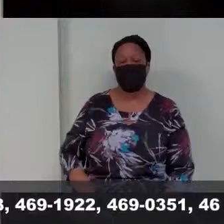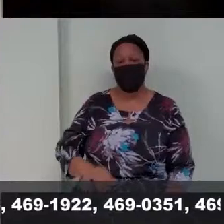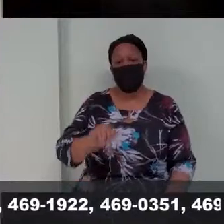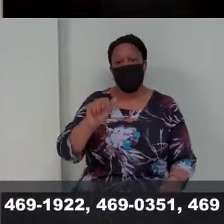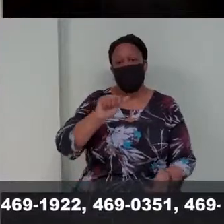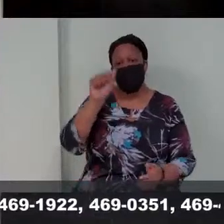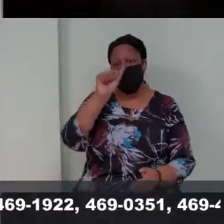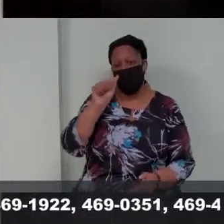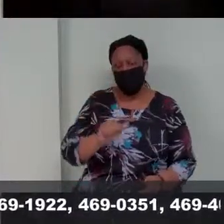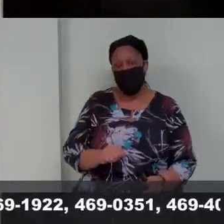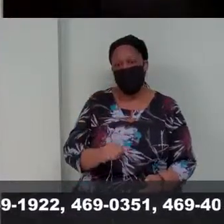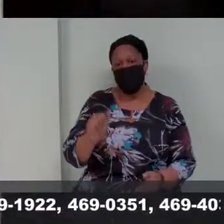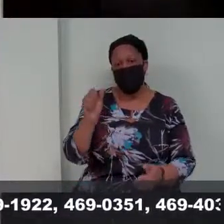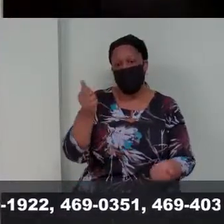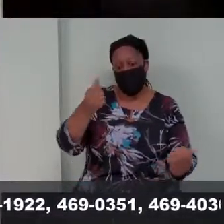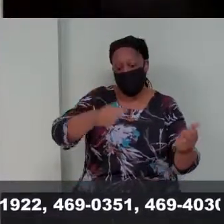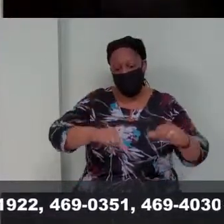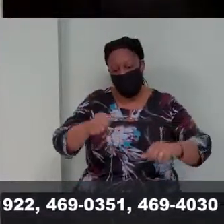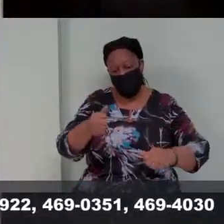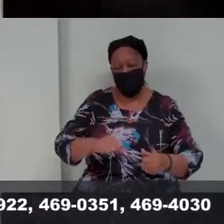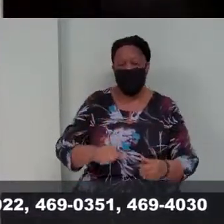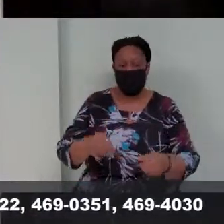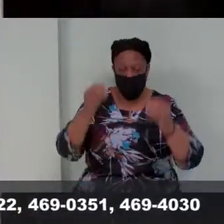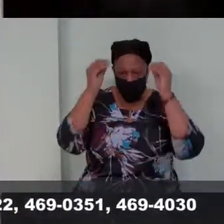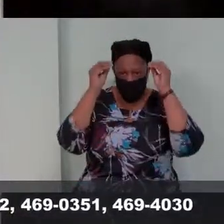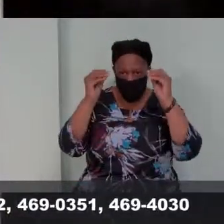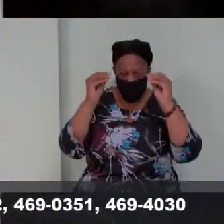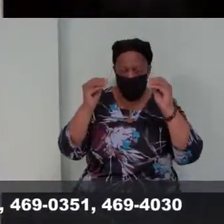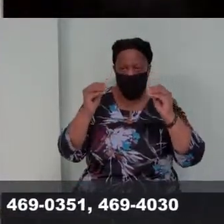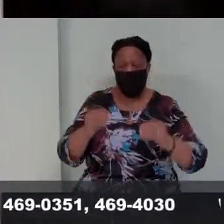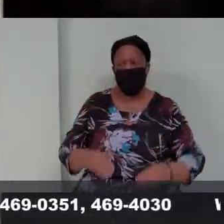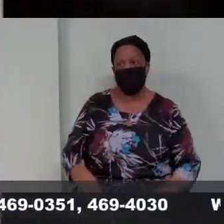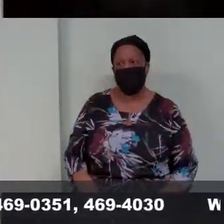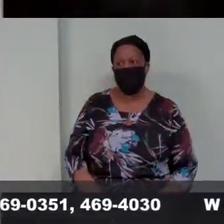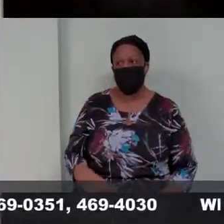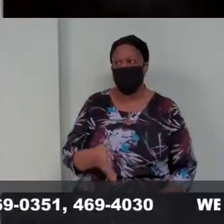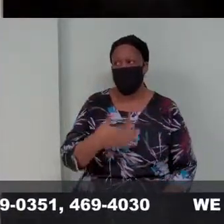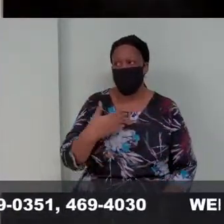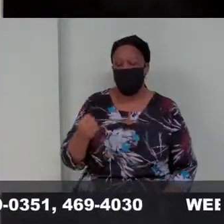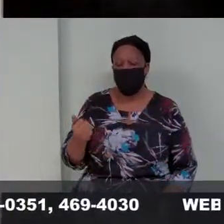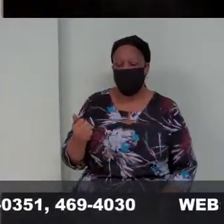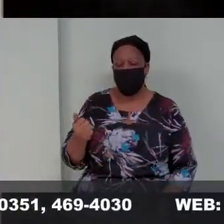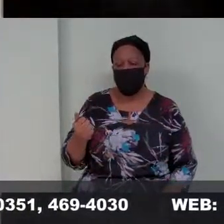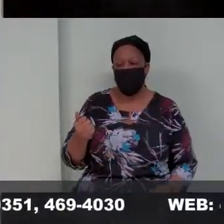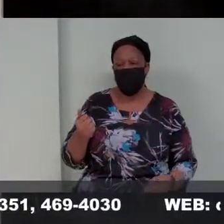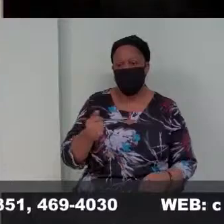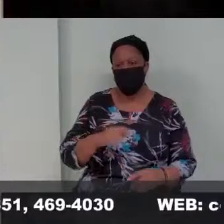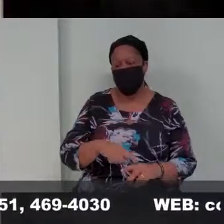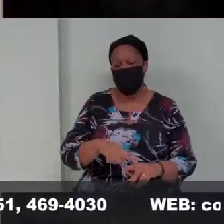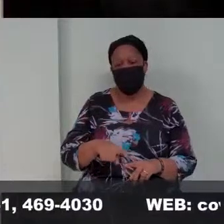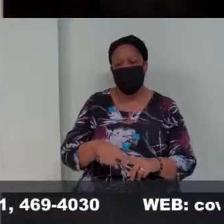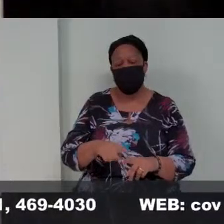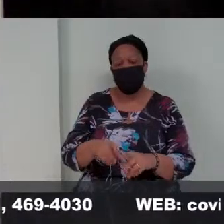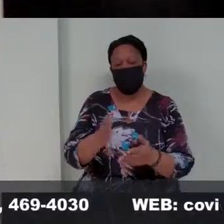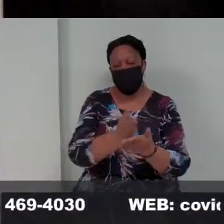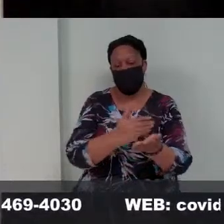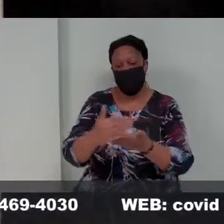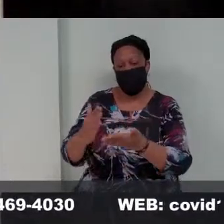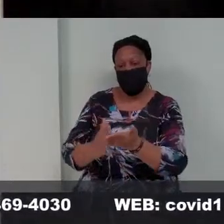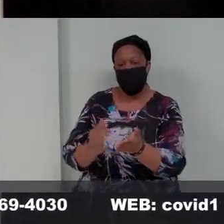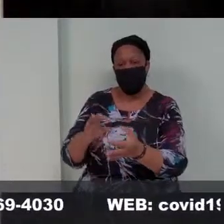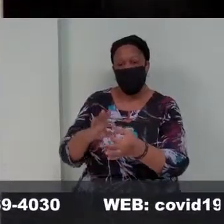Health Sciences, Teacher Education, and the Division of Technical Vocational Education and